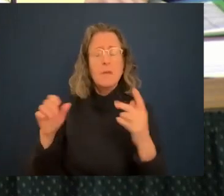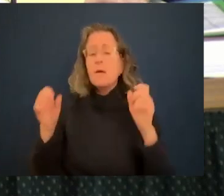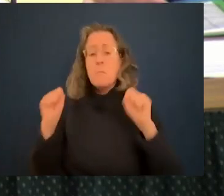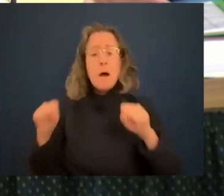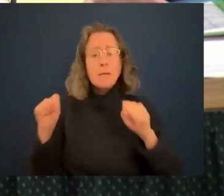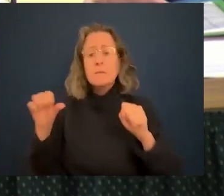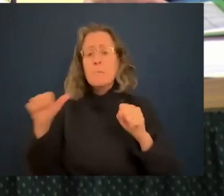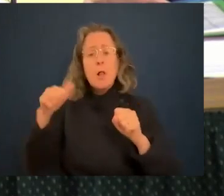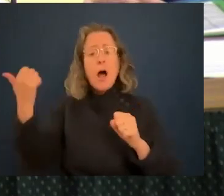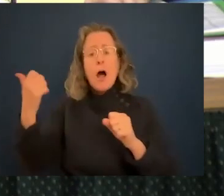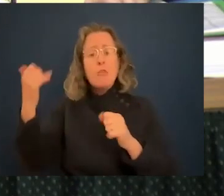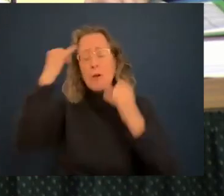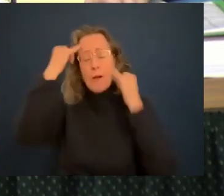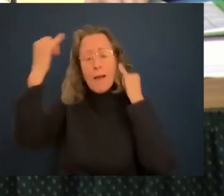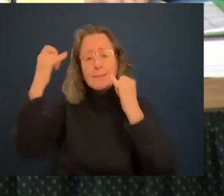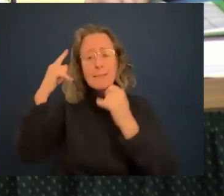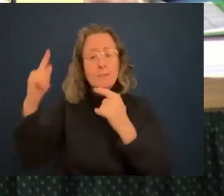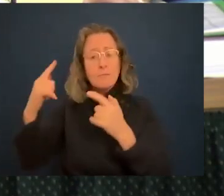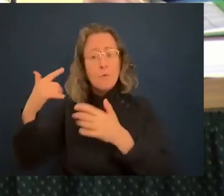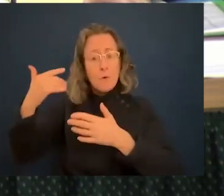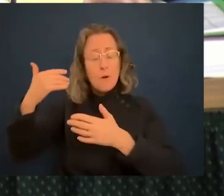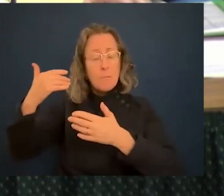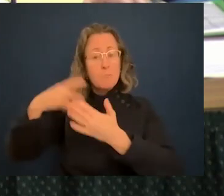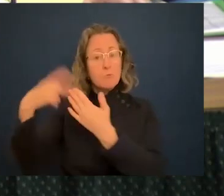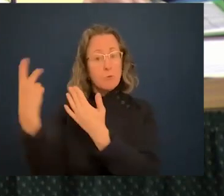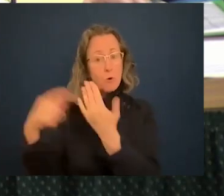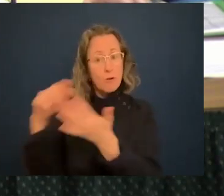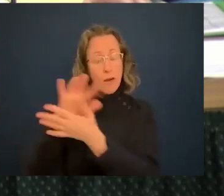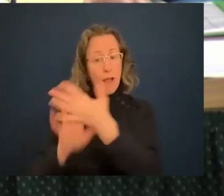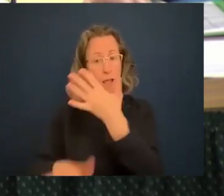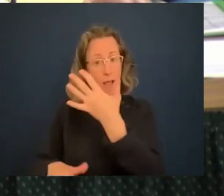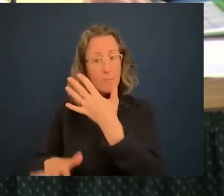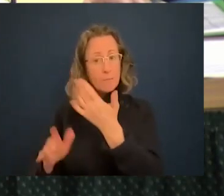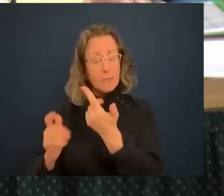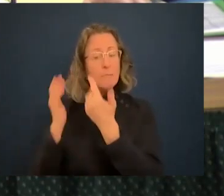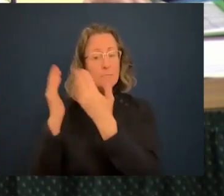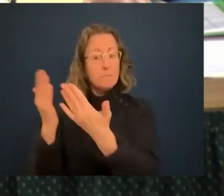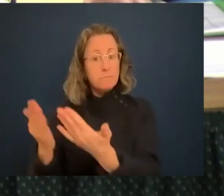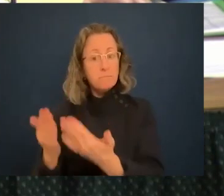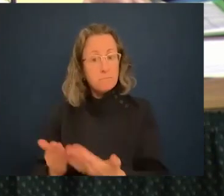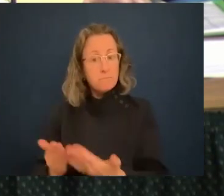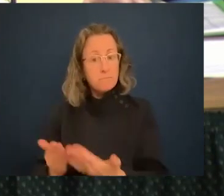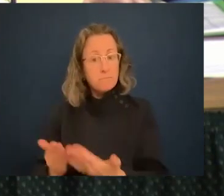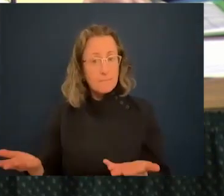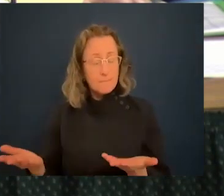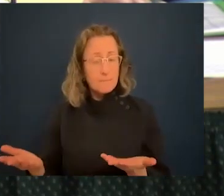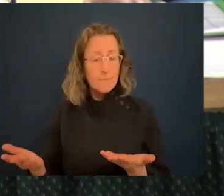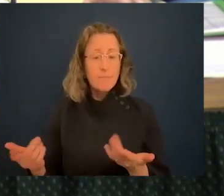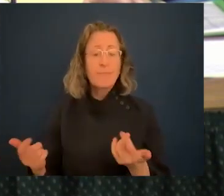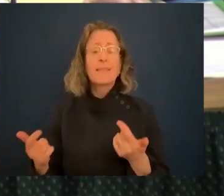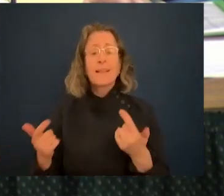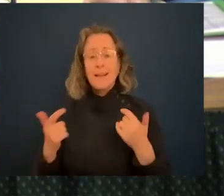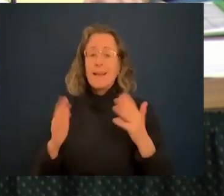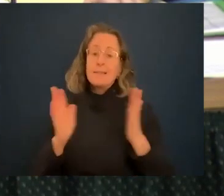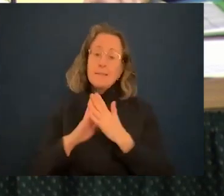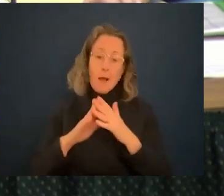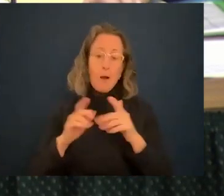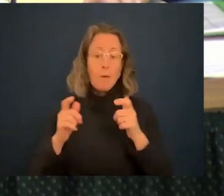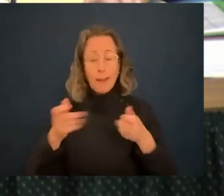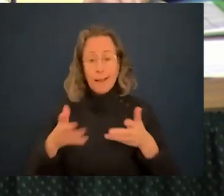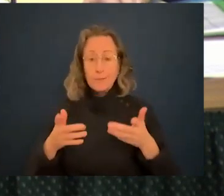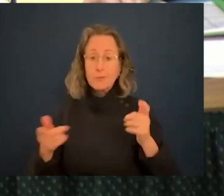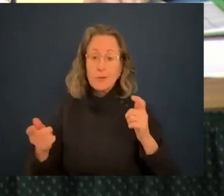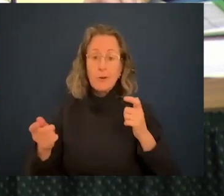you know process and we've been promising through town managers and not Town managers